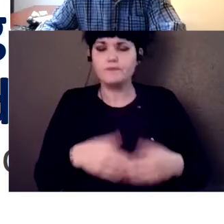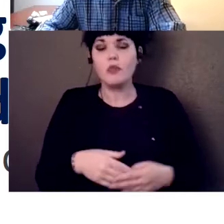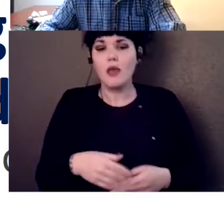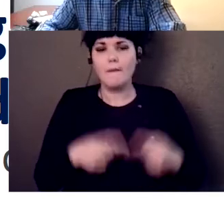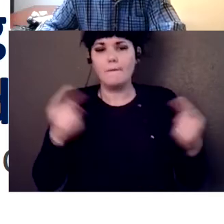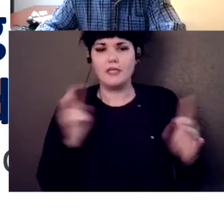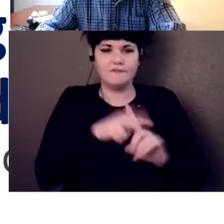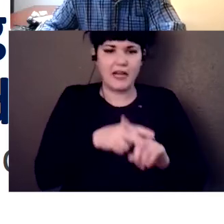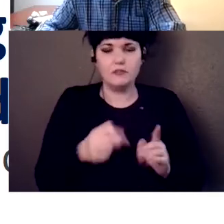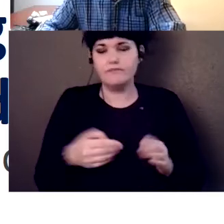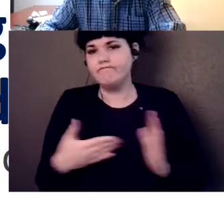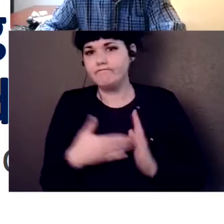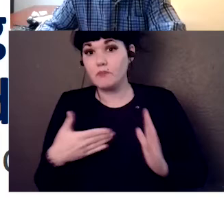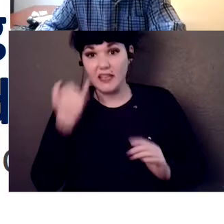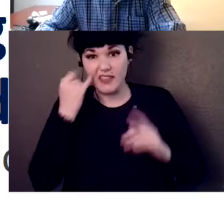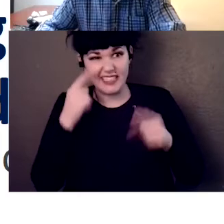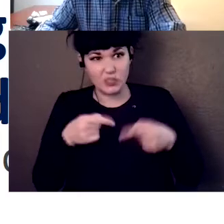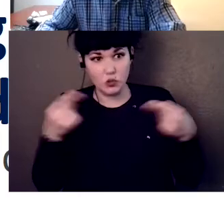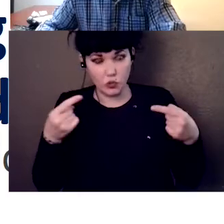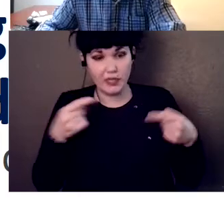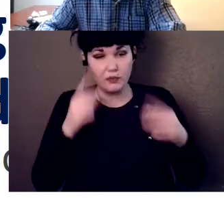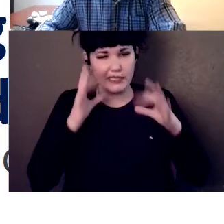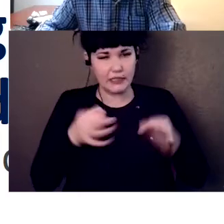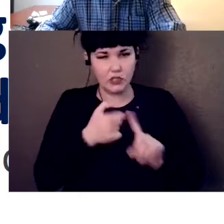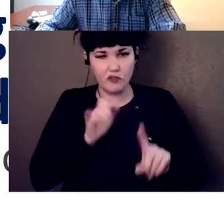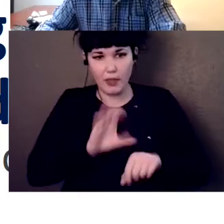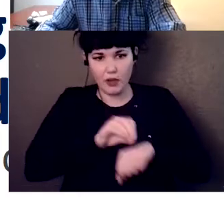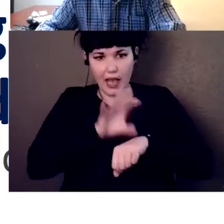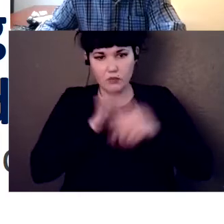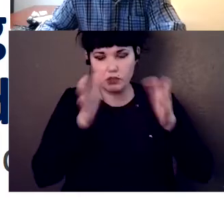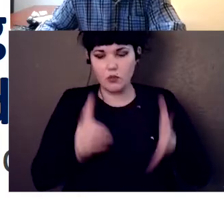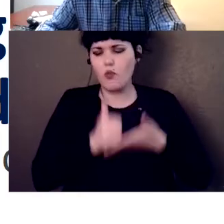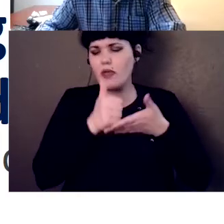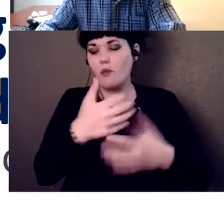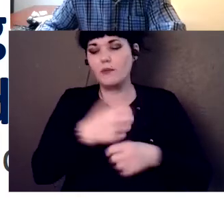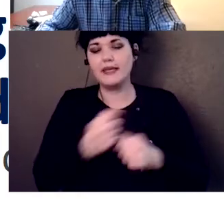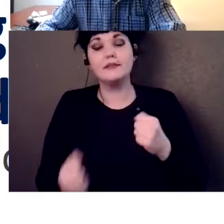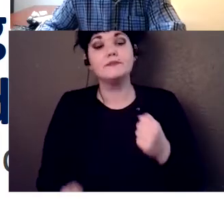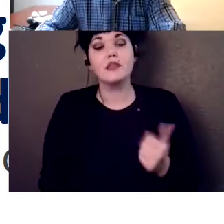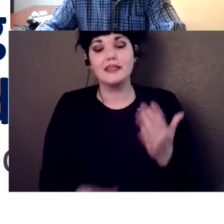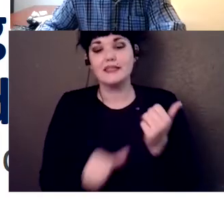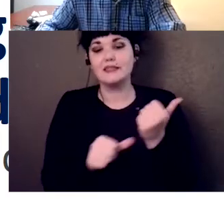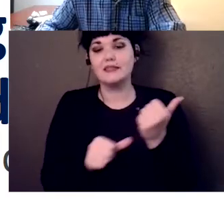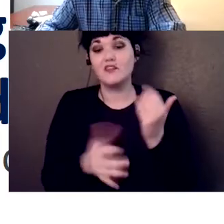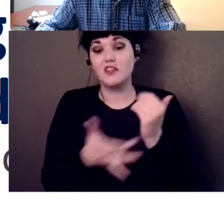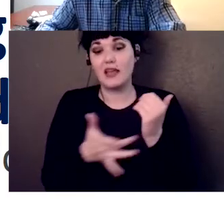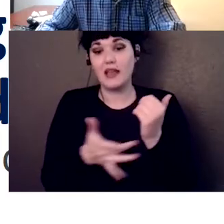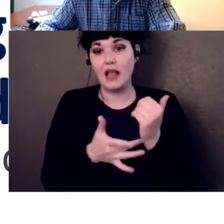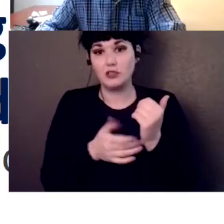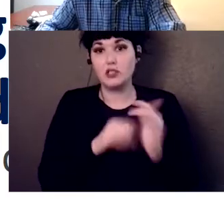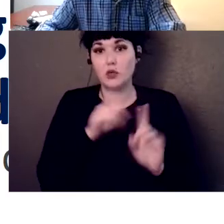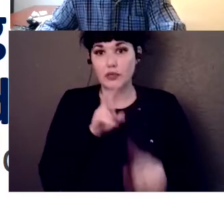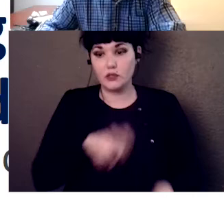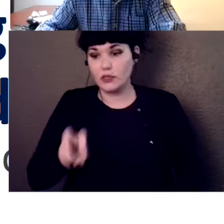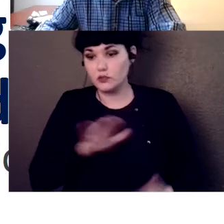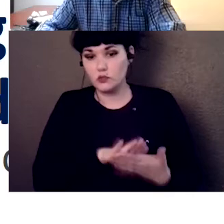decision made by that counselor. It helps them to get the assistive technology that they need transitioning from school to work or to transition